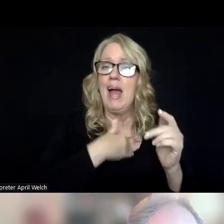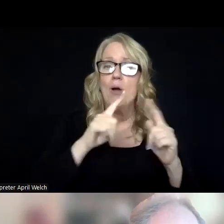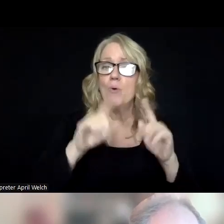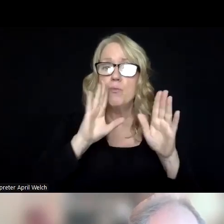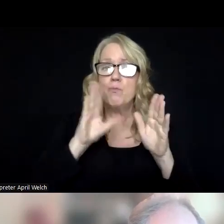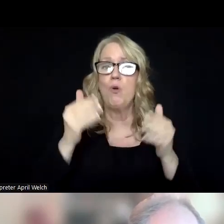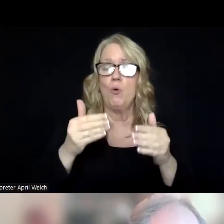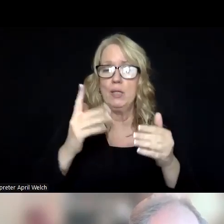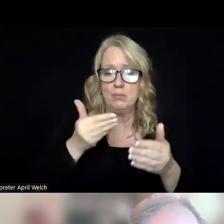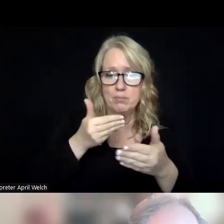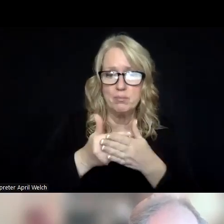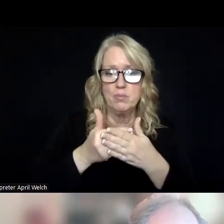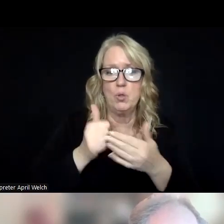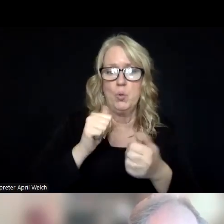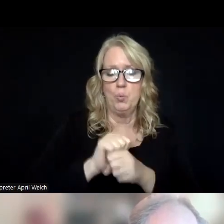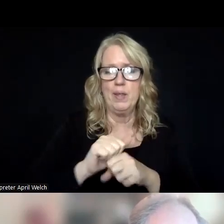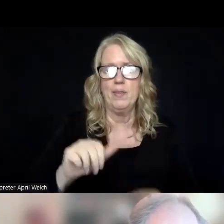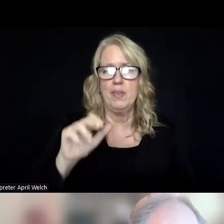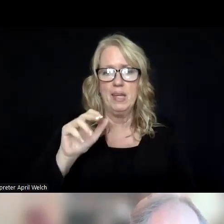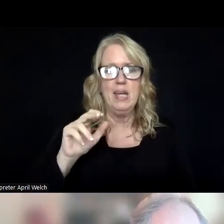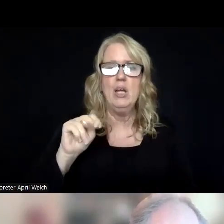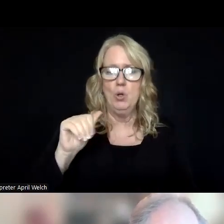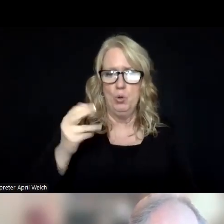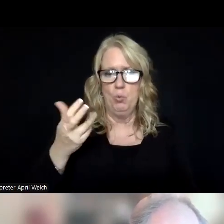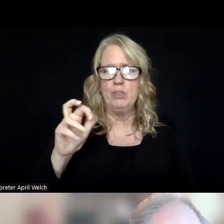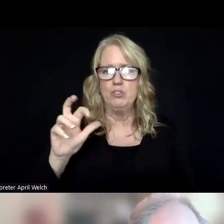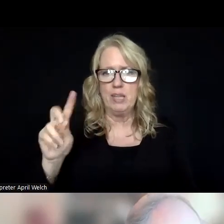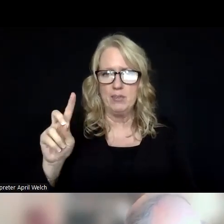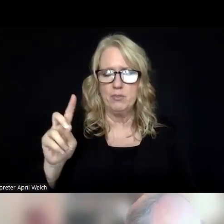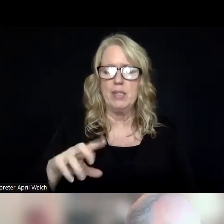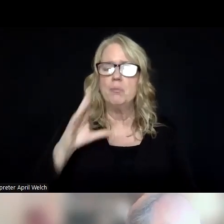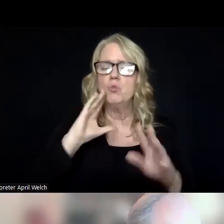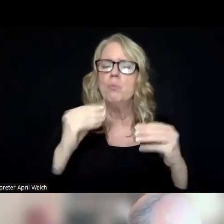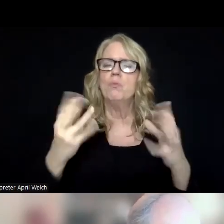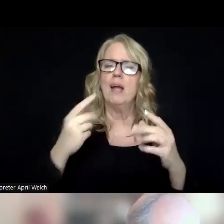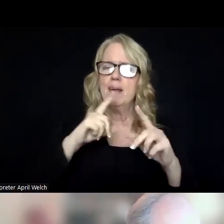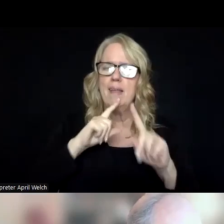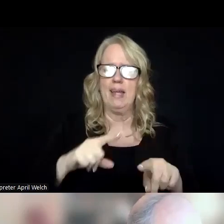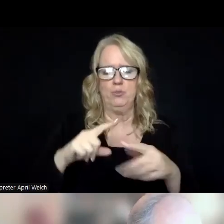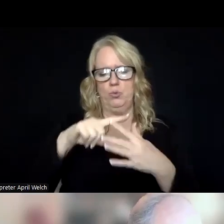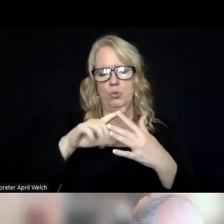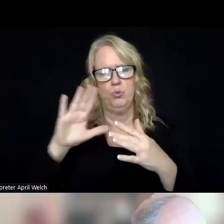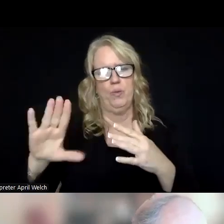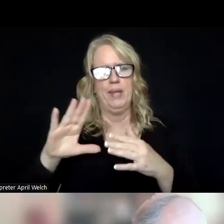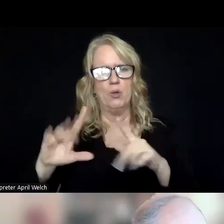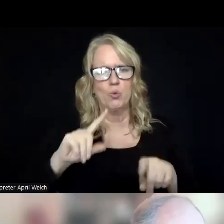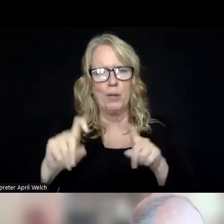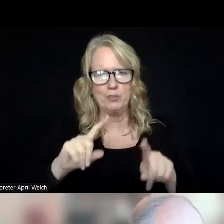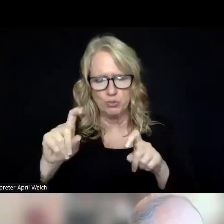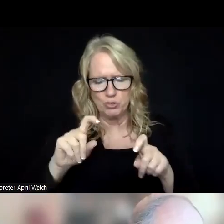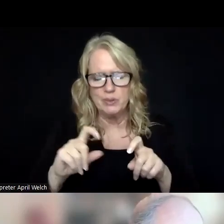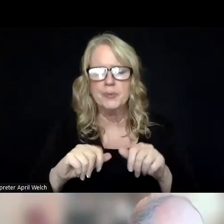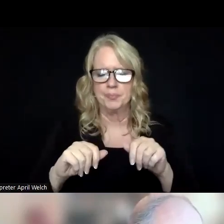and work closely with NASHBID and with states to help provide answers to their questions with data.